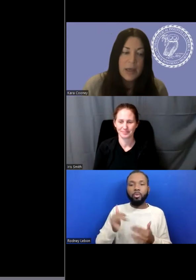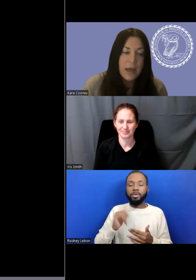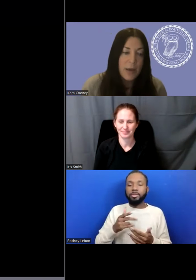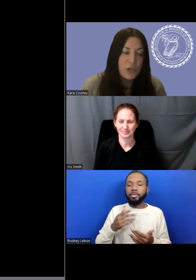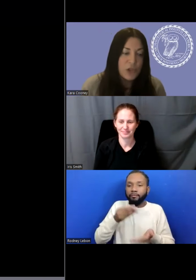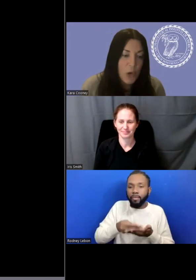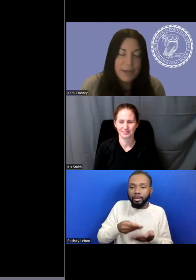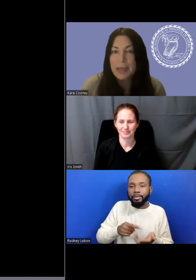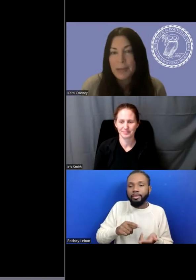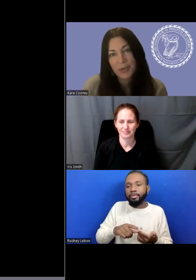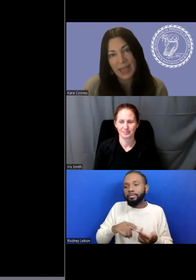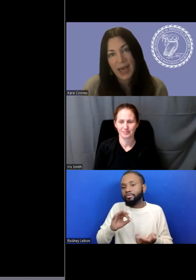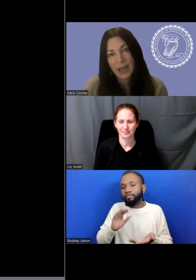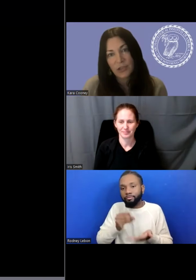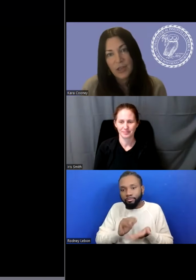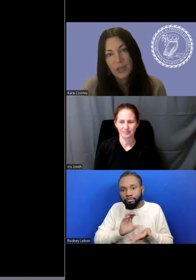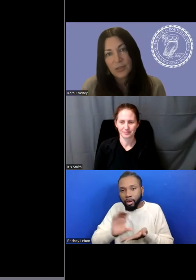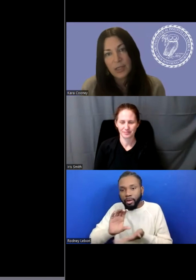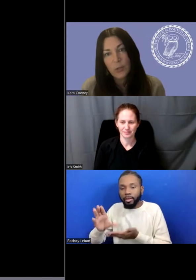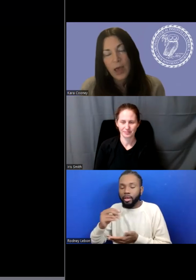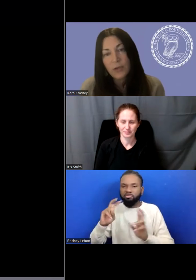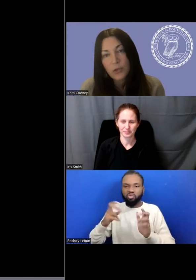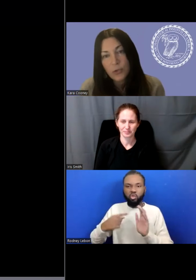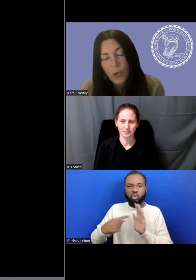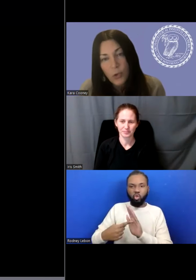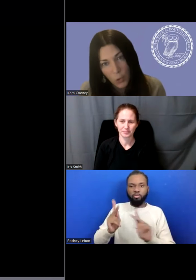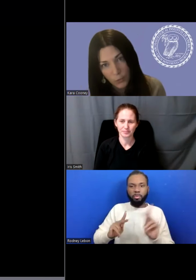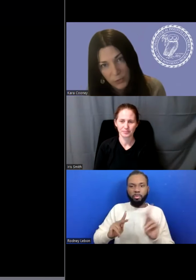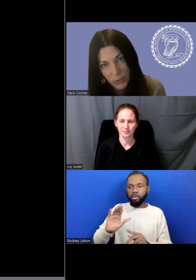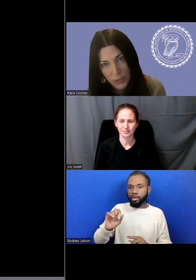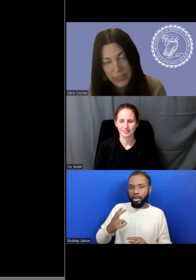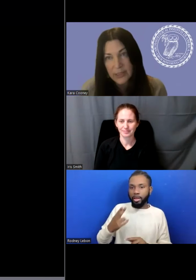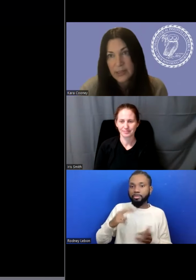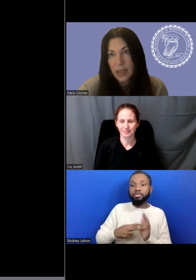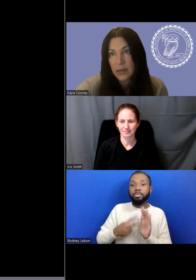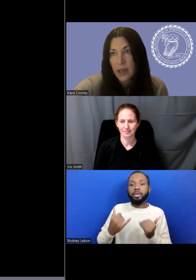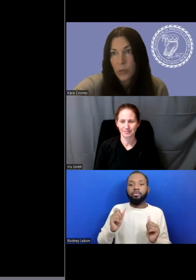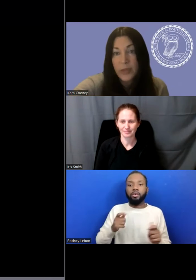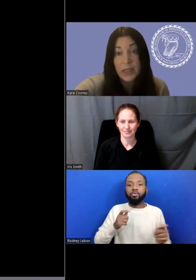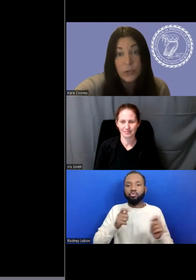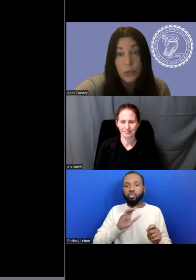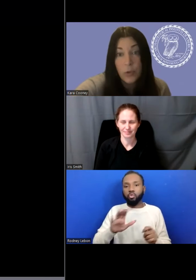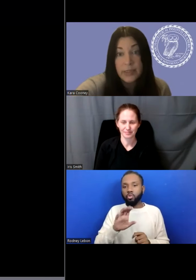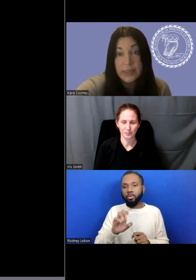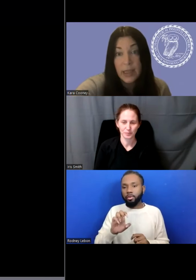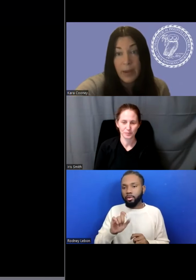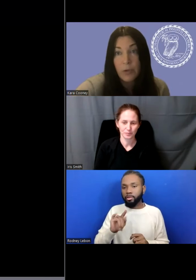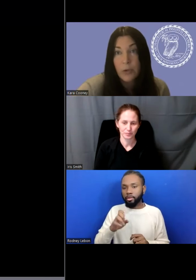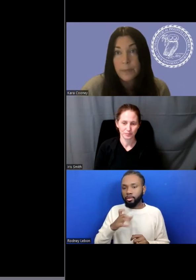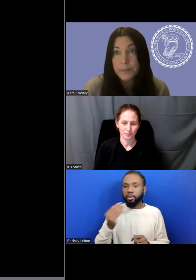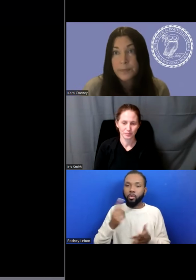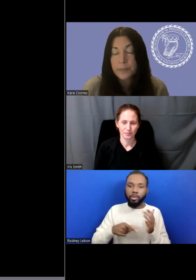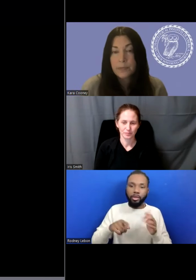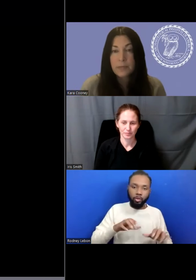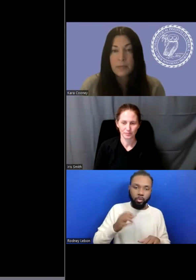money, showing people the cash so that you have control over your elites and what they do or say about